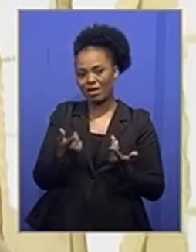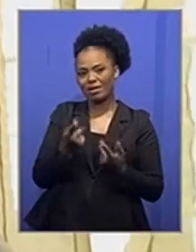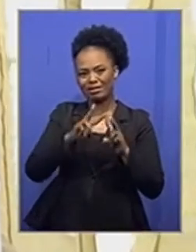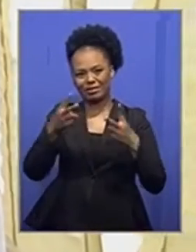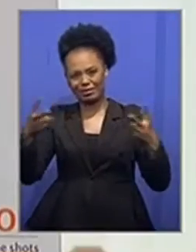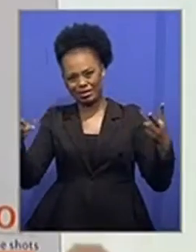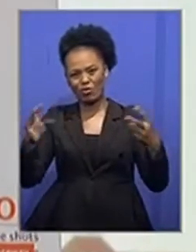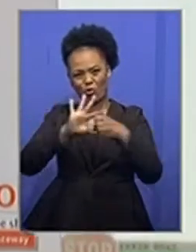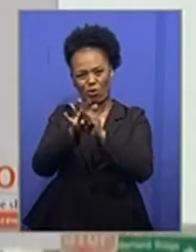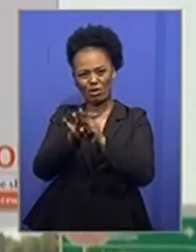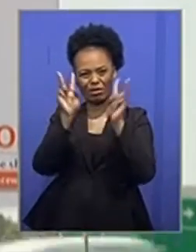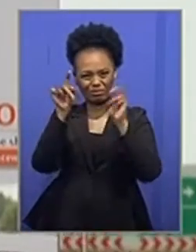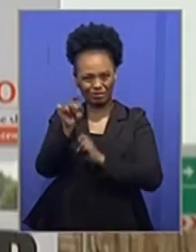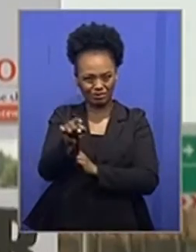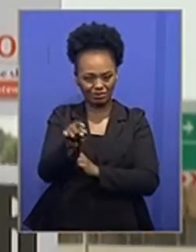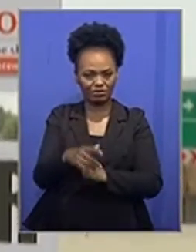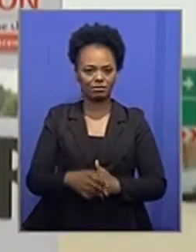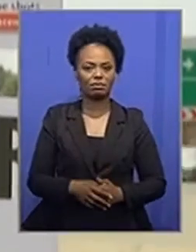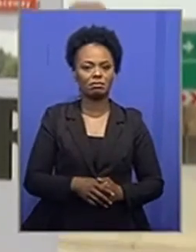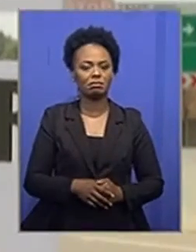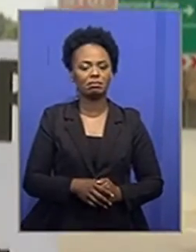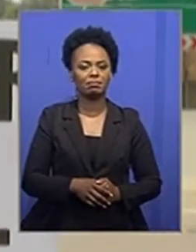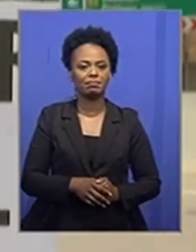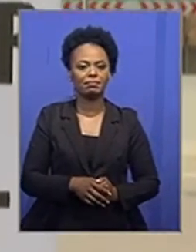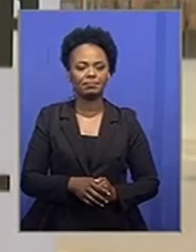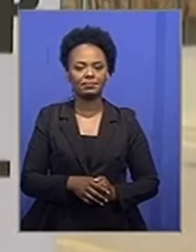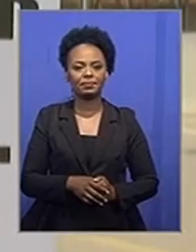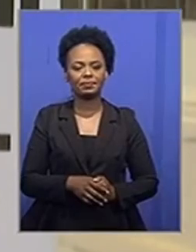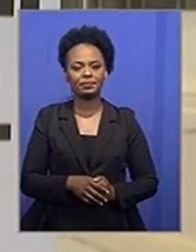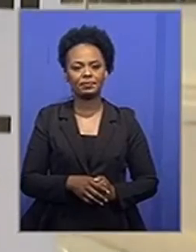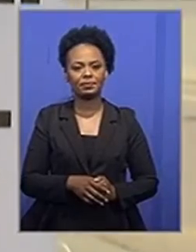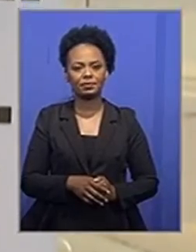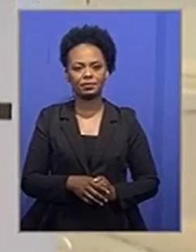COVID-19. Offense Stimo, SABC News, Pretoria.